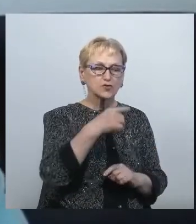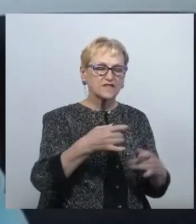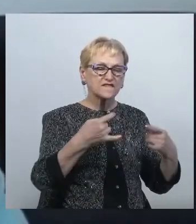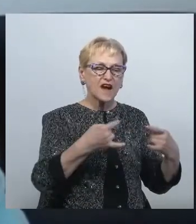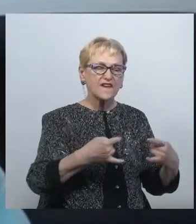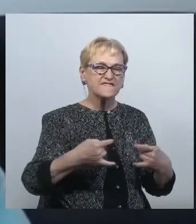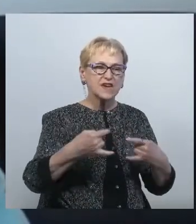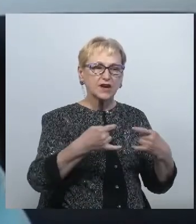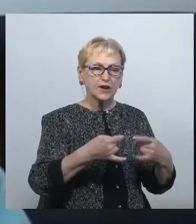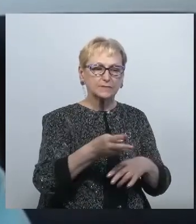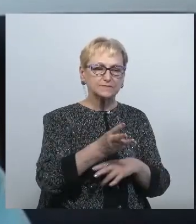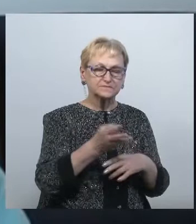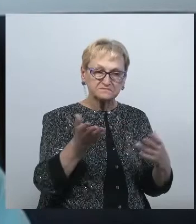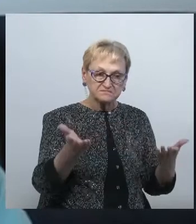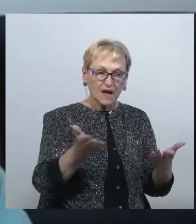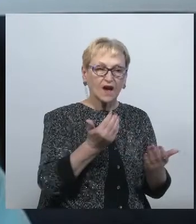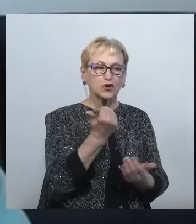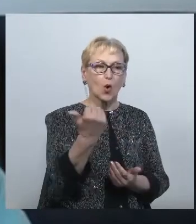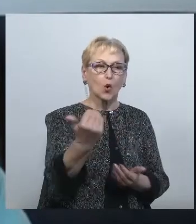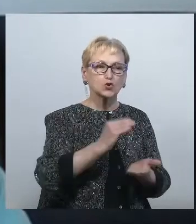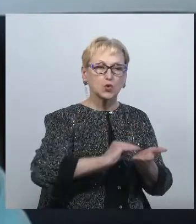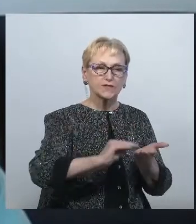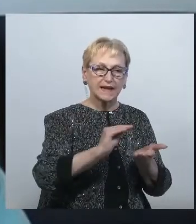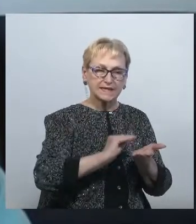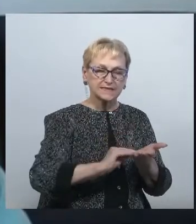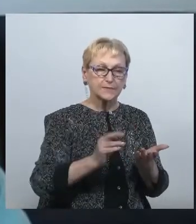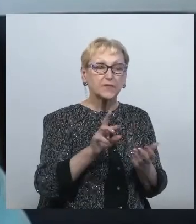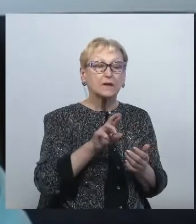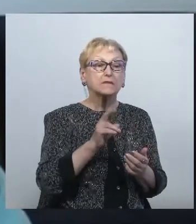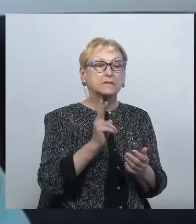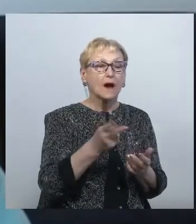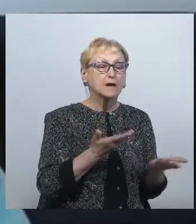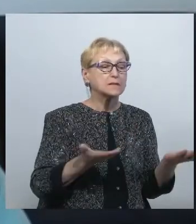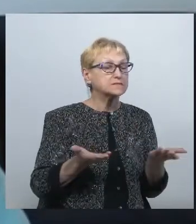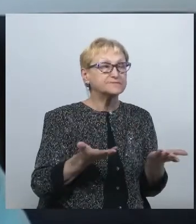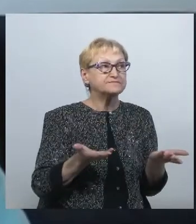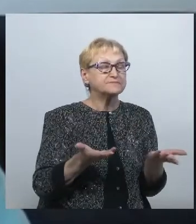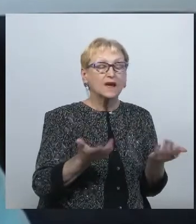his journalists say on air. How can you